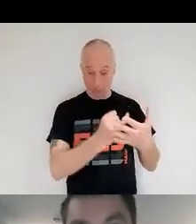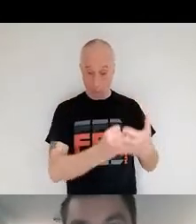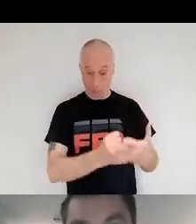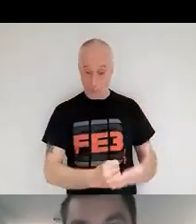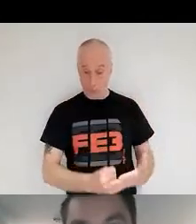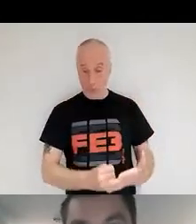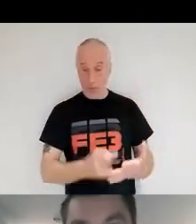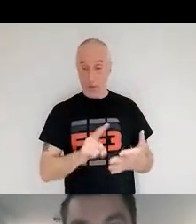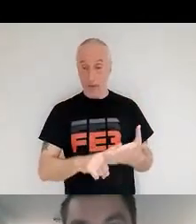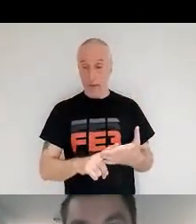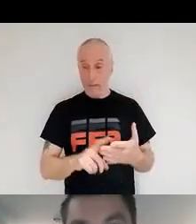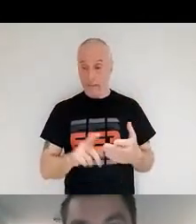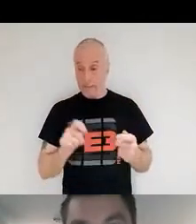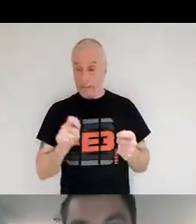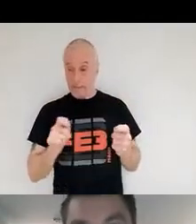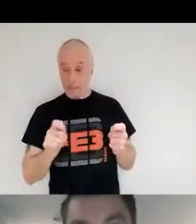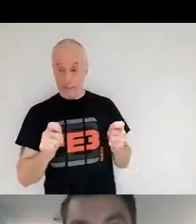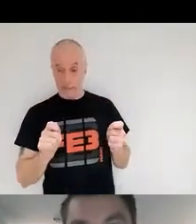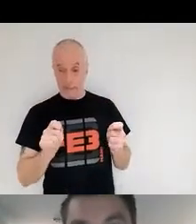air.